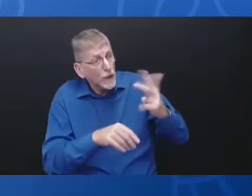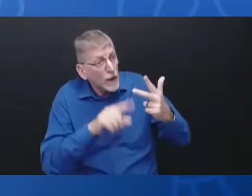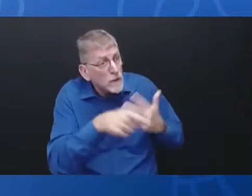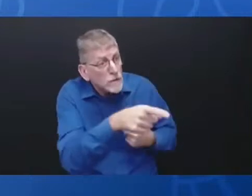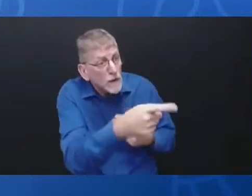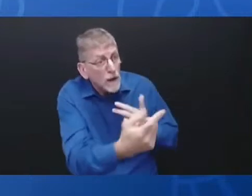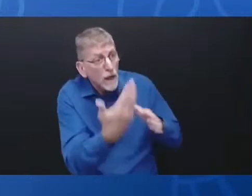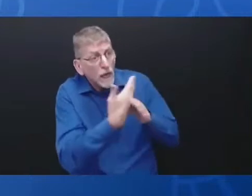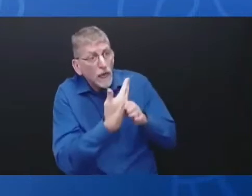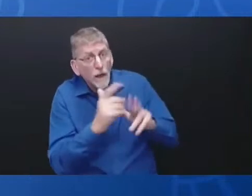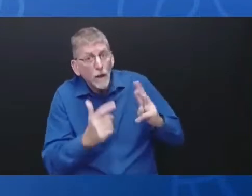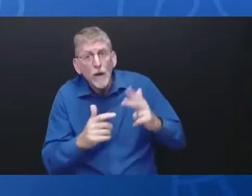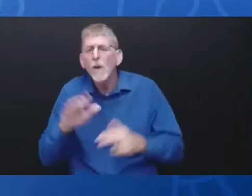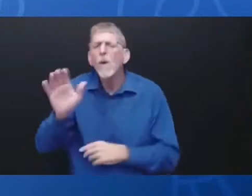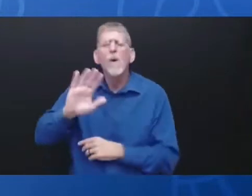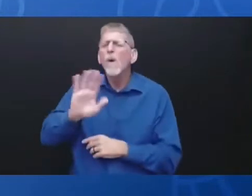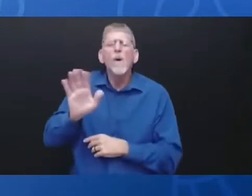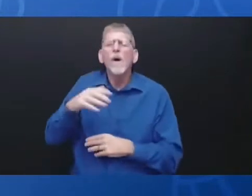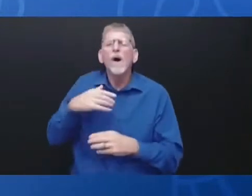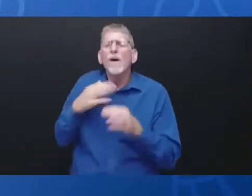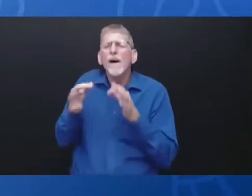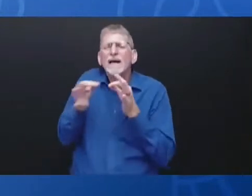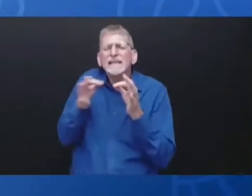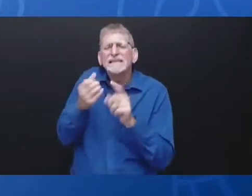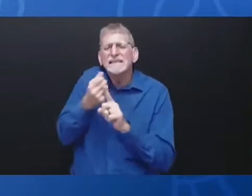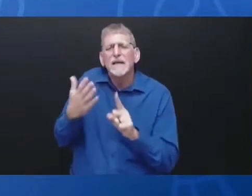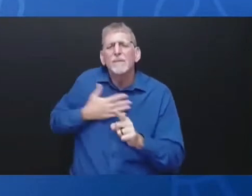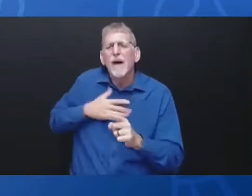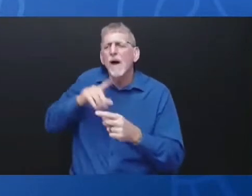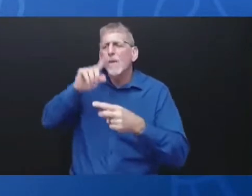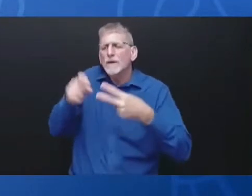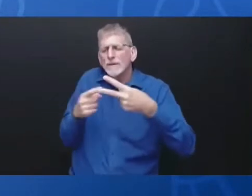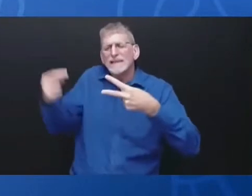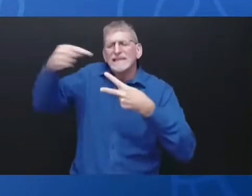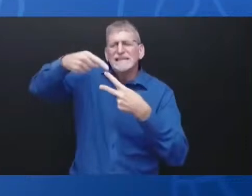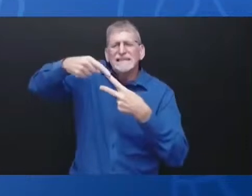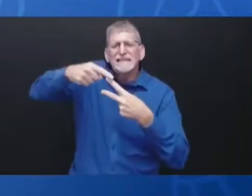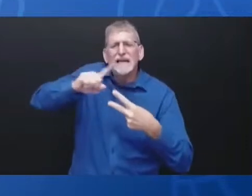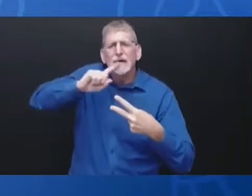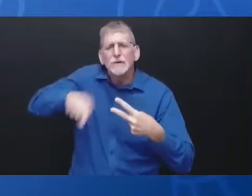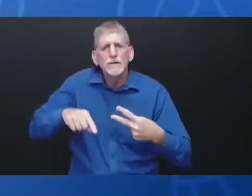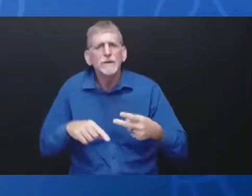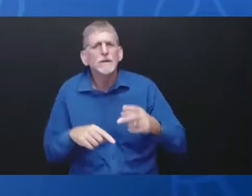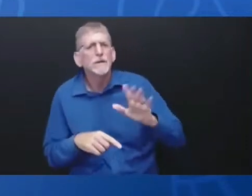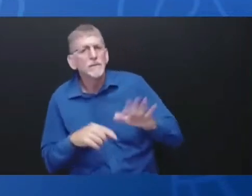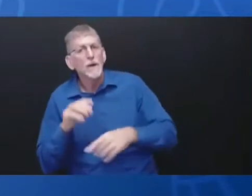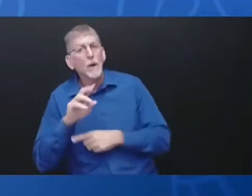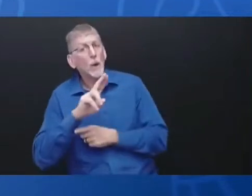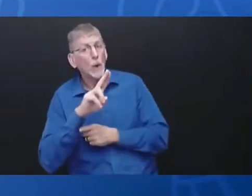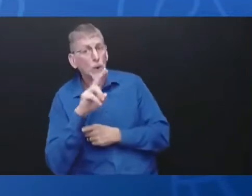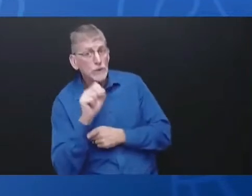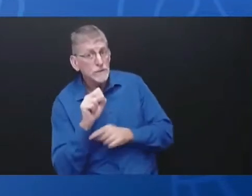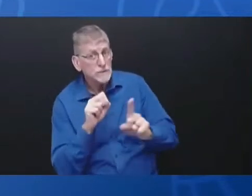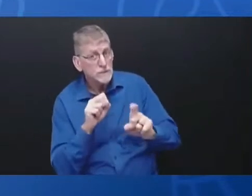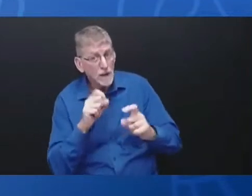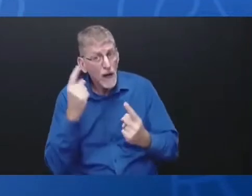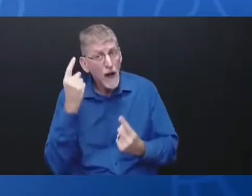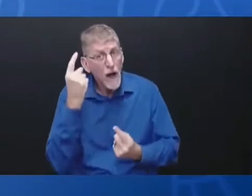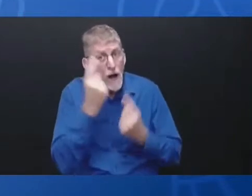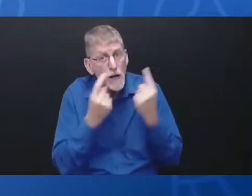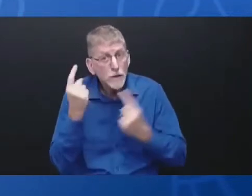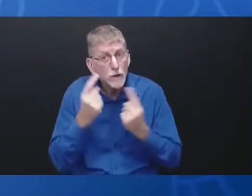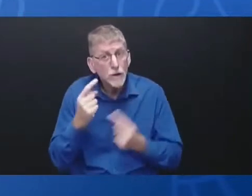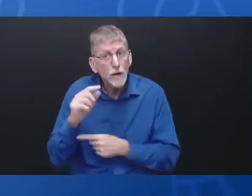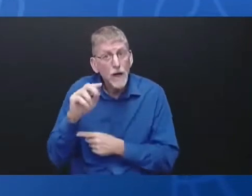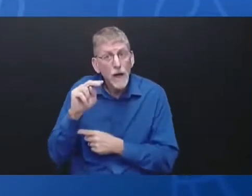first question. Does the U.S. consider Nicolas Maduro to be the I'm not going to discuss with you